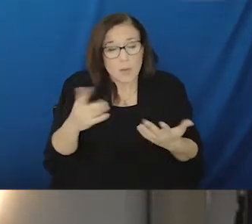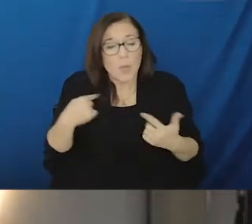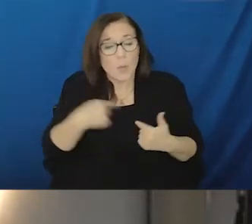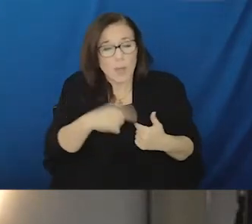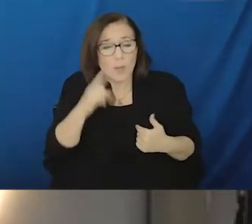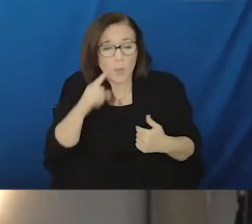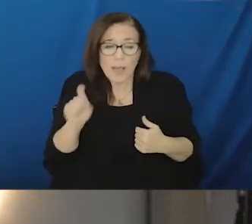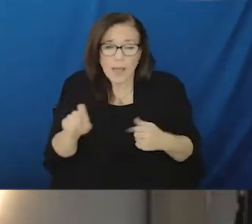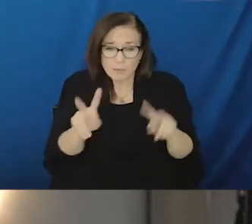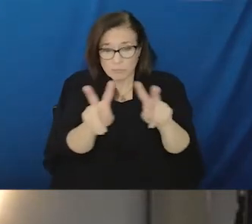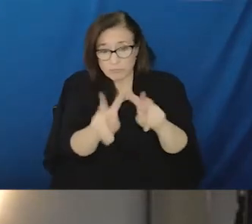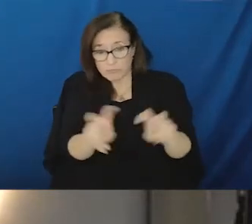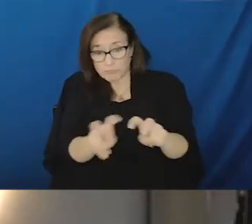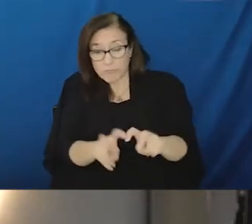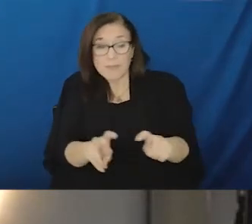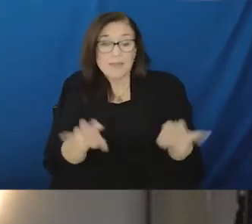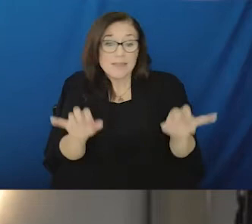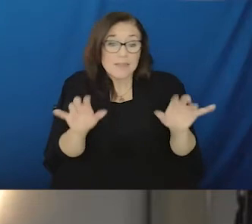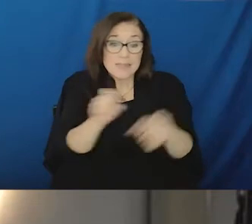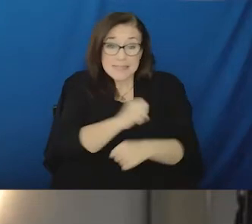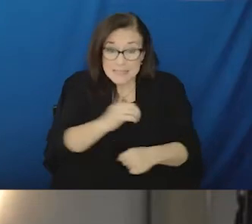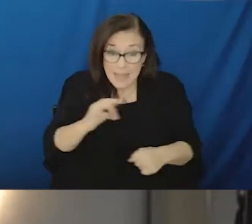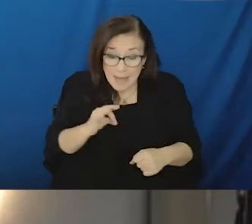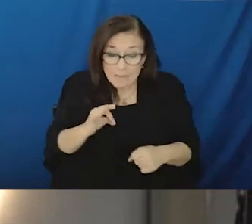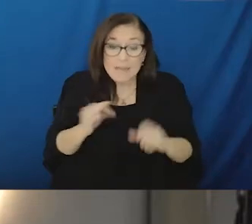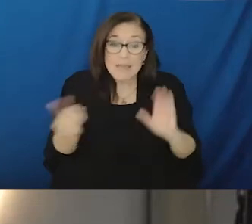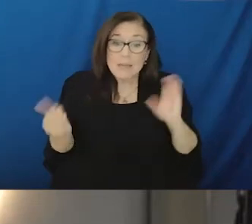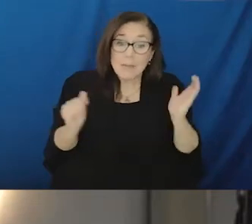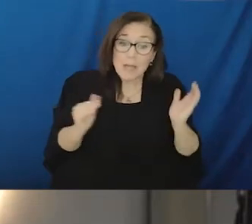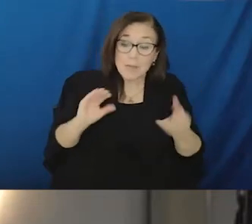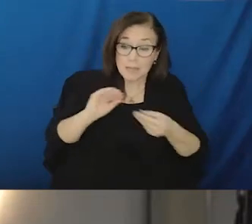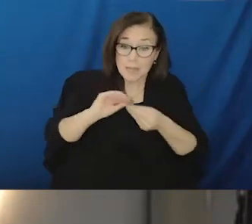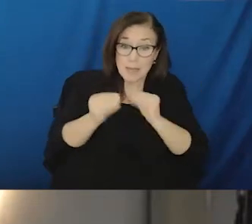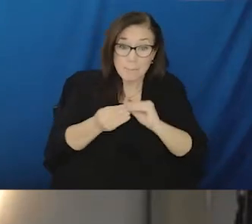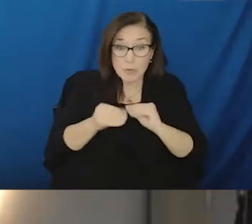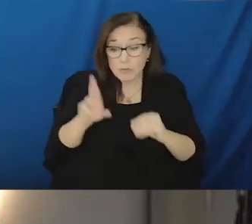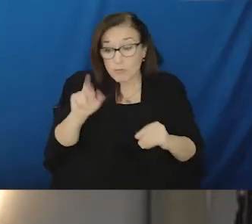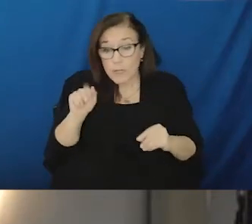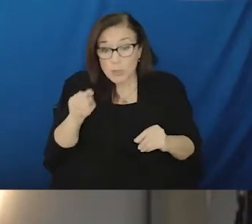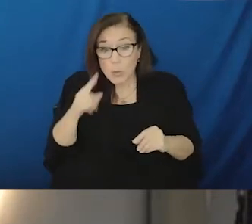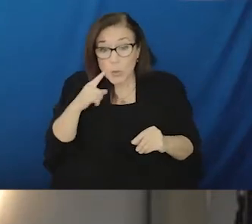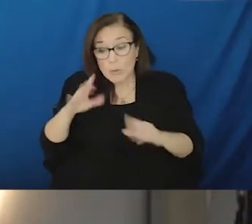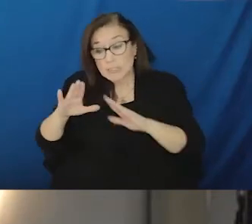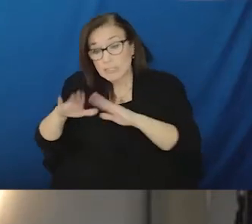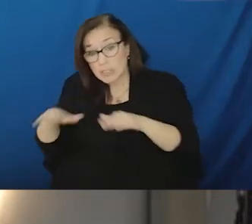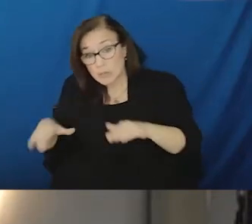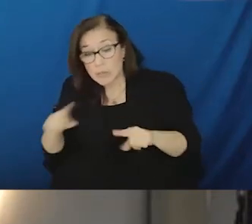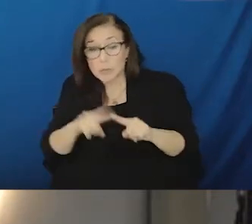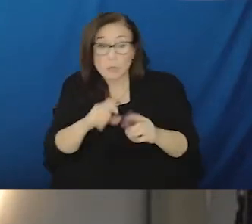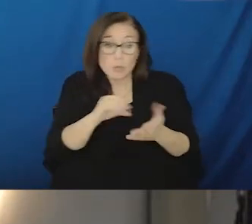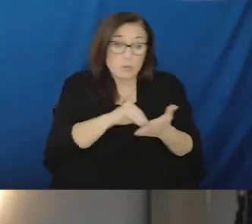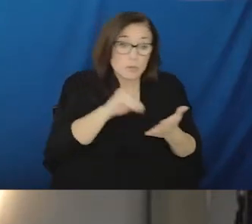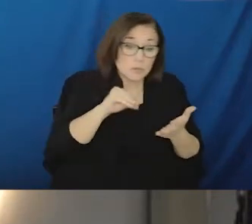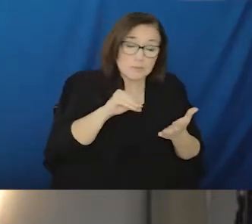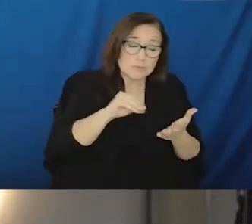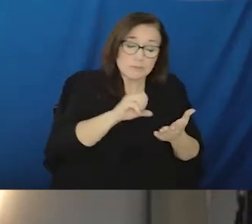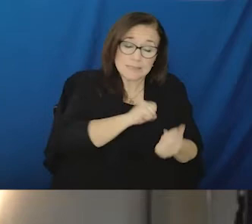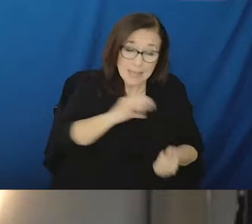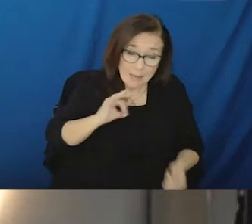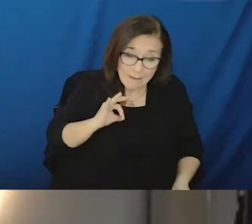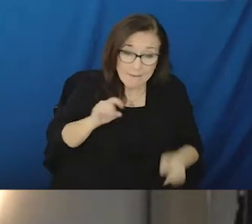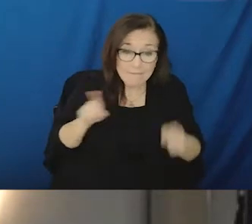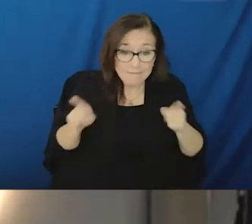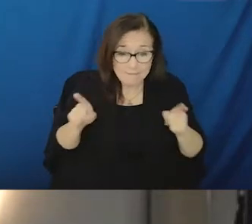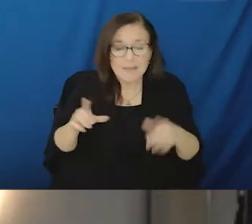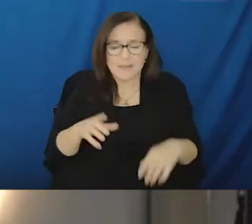into consideration, along with parent choices, accurately stated. But we'll begin those conversations this